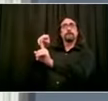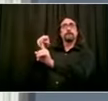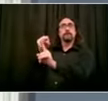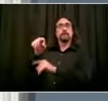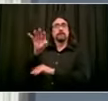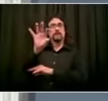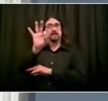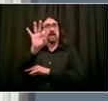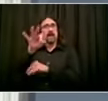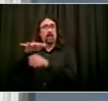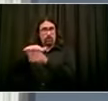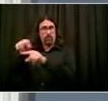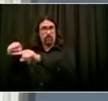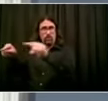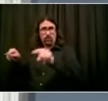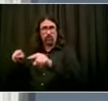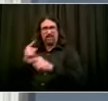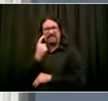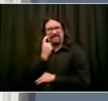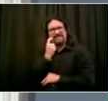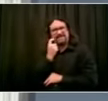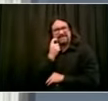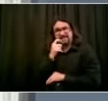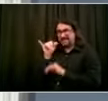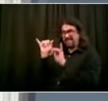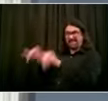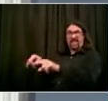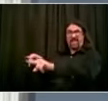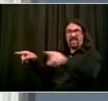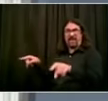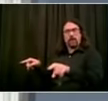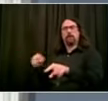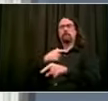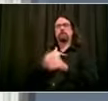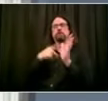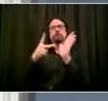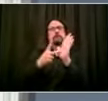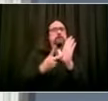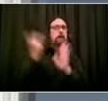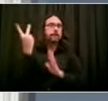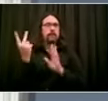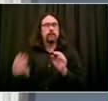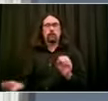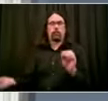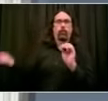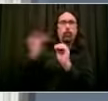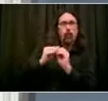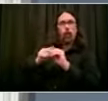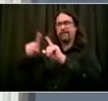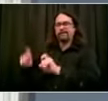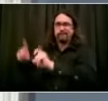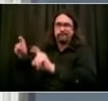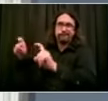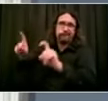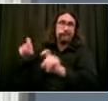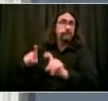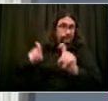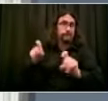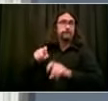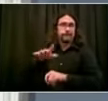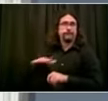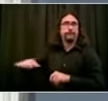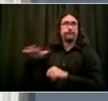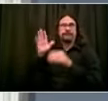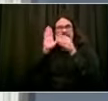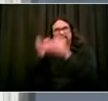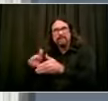like Soundview, where we've been able to drive down the percent of people testing positive by more than 2/3. Our numbers over the last 3